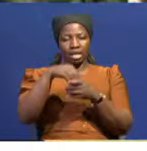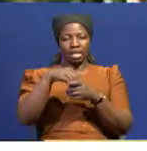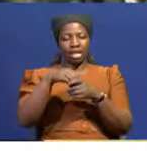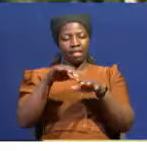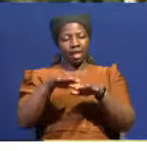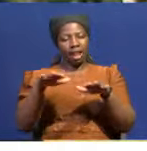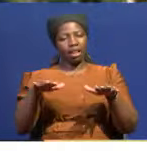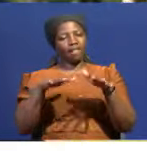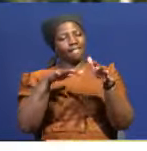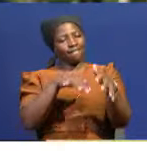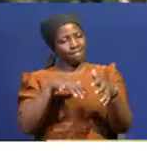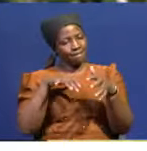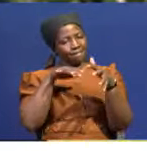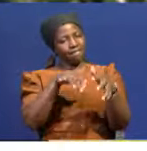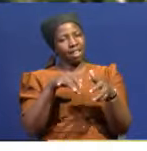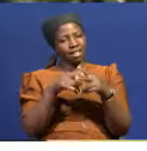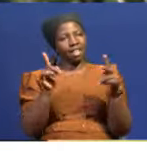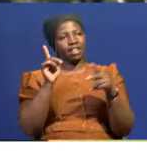RL